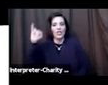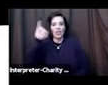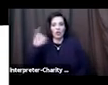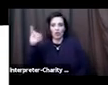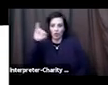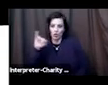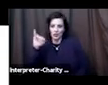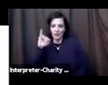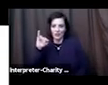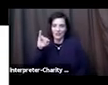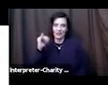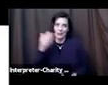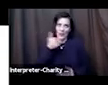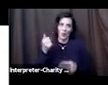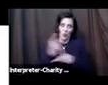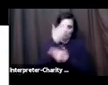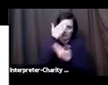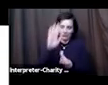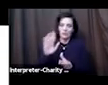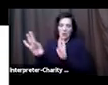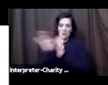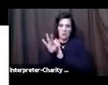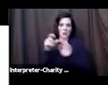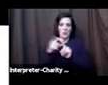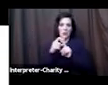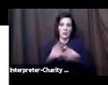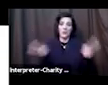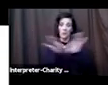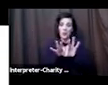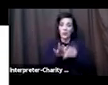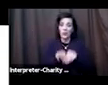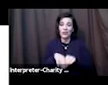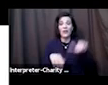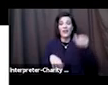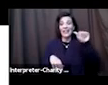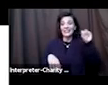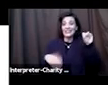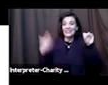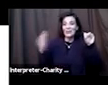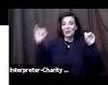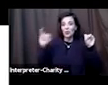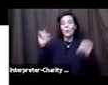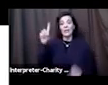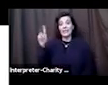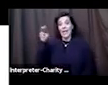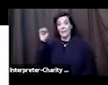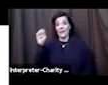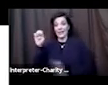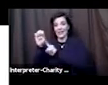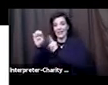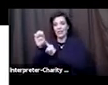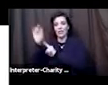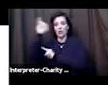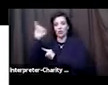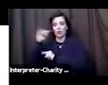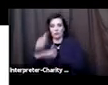unfortunately, for better or for worse. So DME. And the big thing is, why is it medically necessary? That's